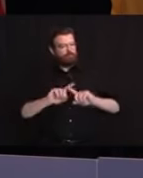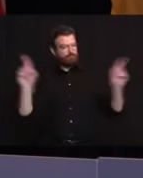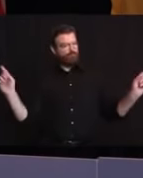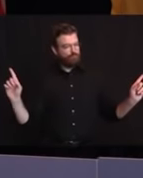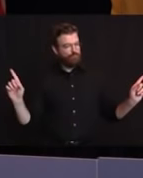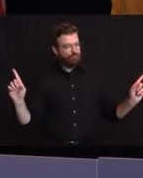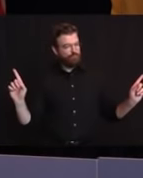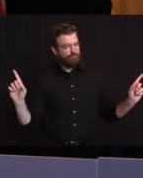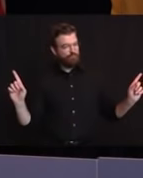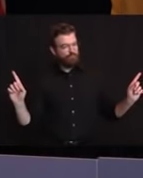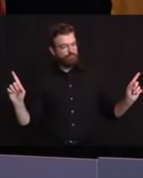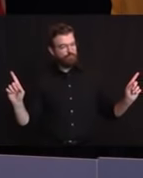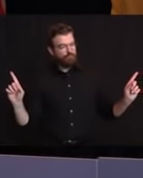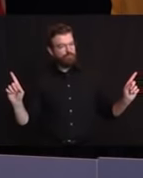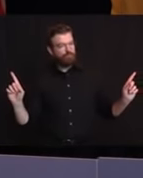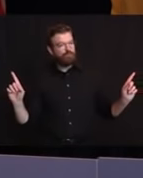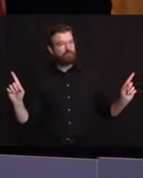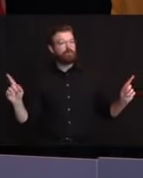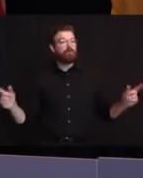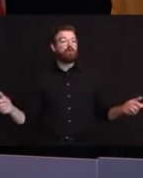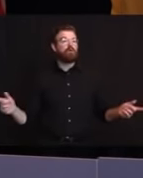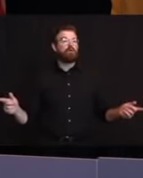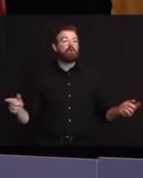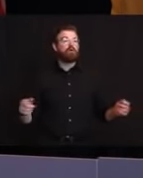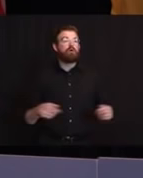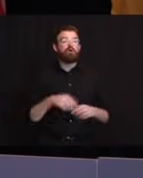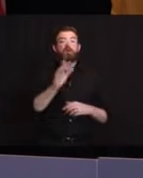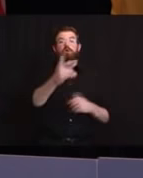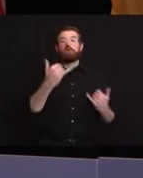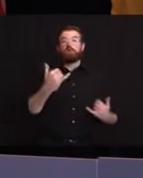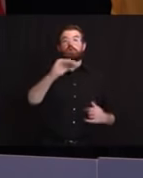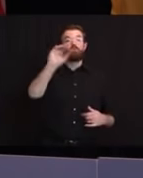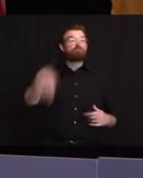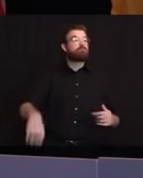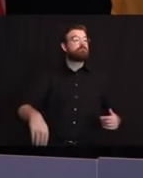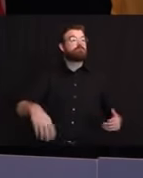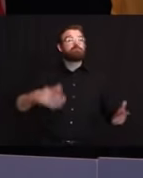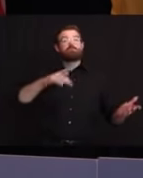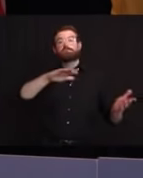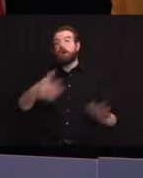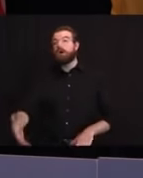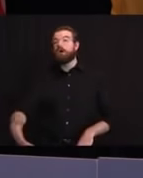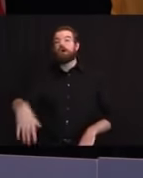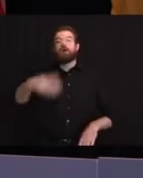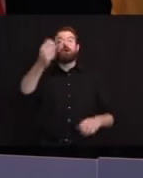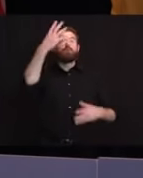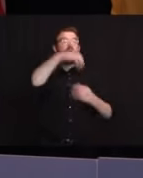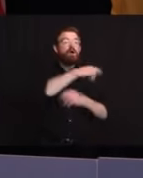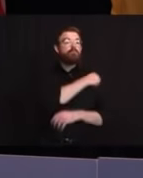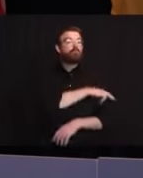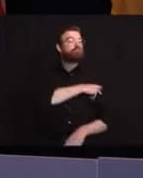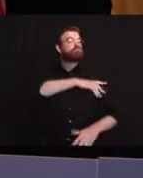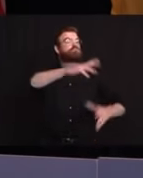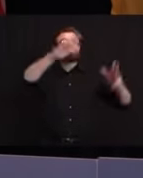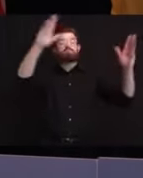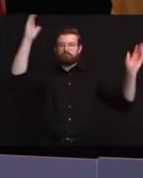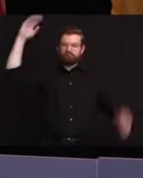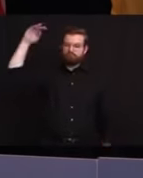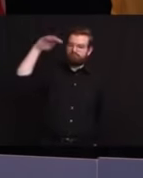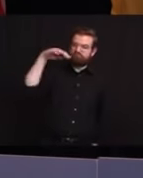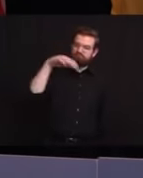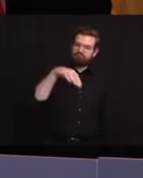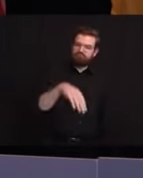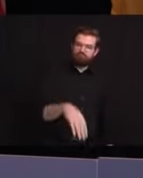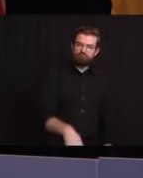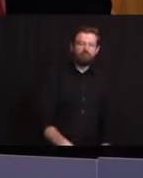decreased number of long-term care facility deaths and outbreaks. So, we're clearly still too many, but we're moving